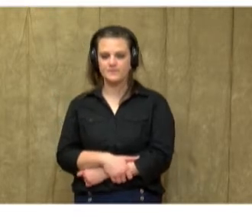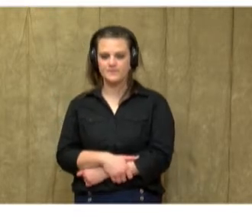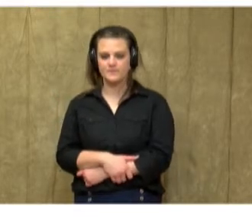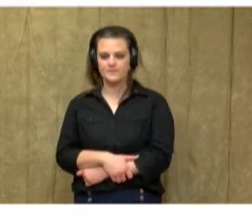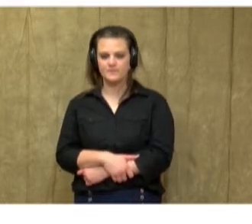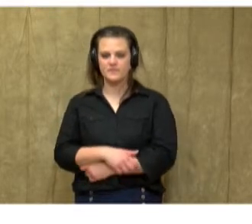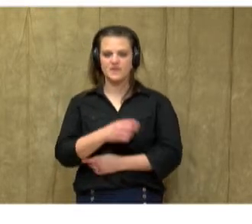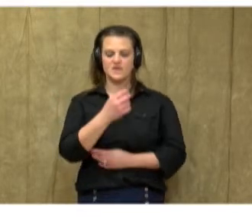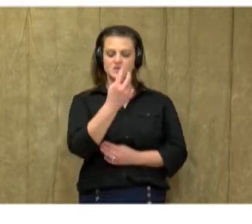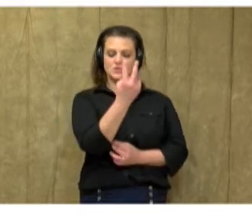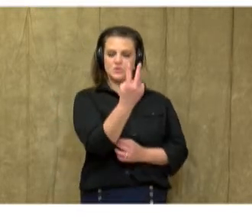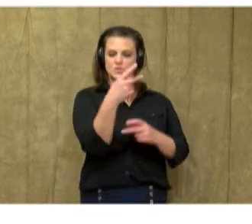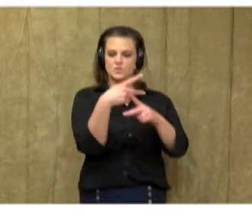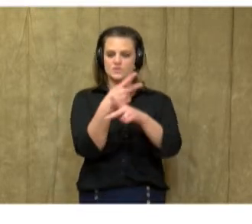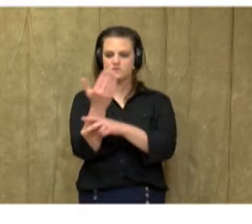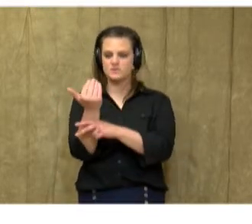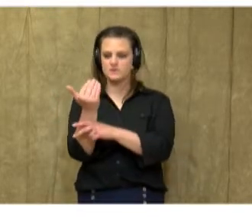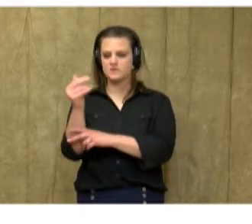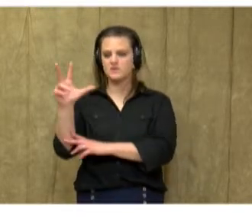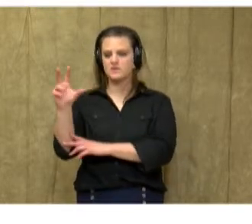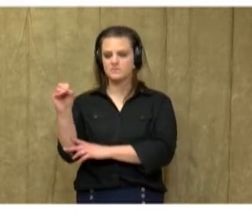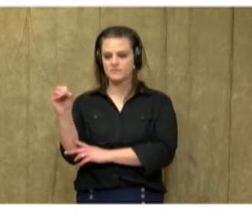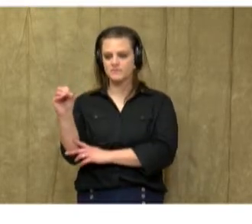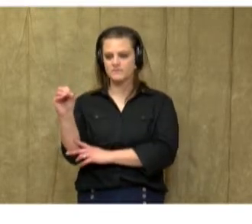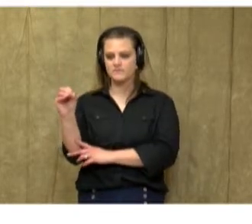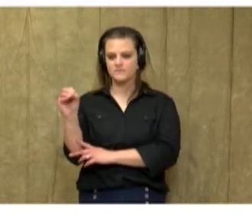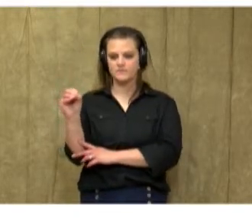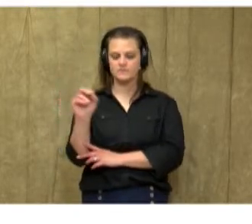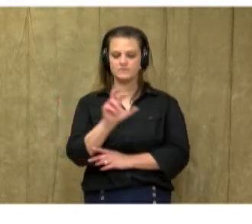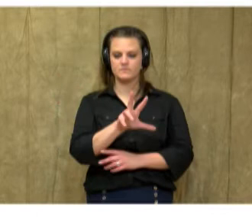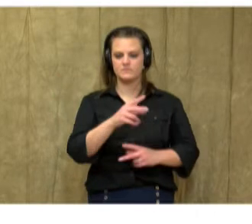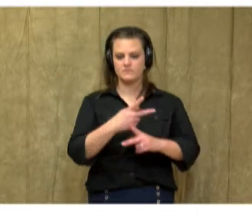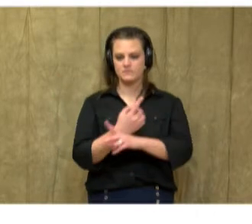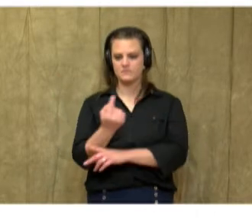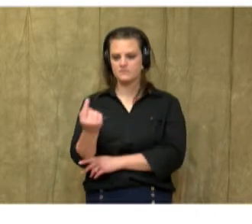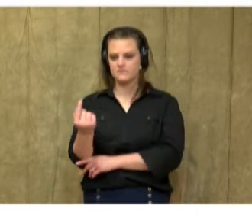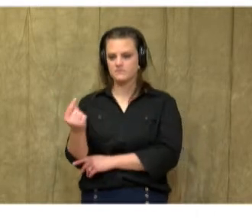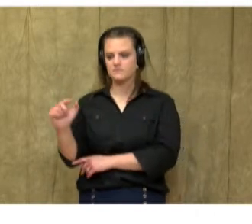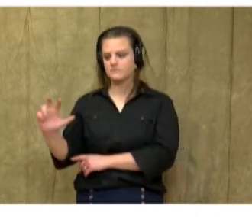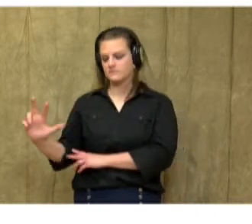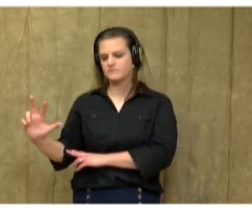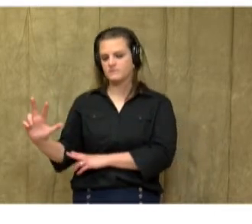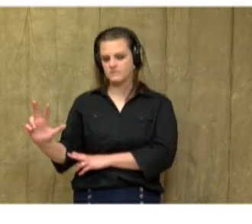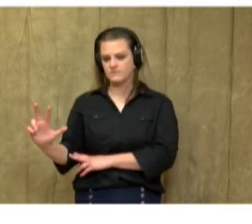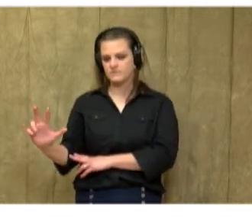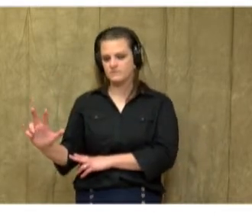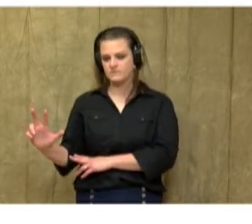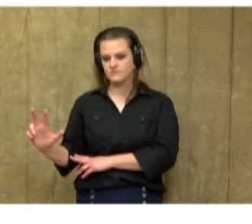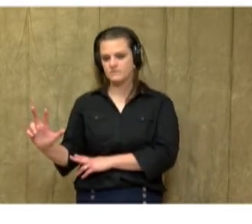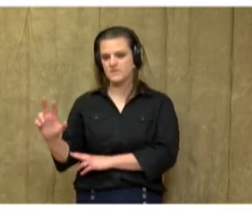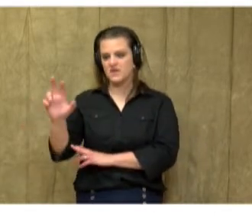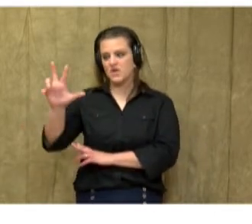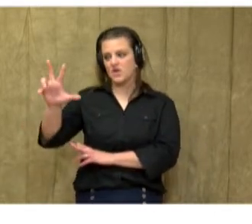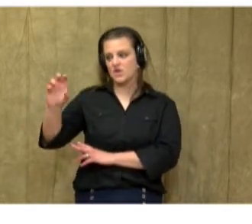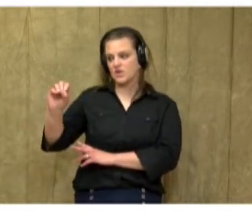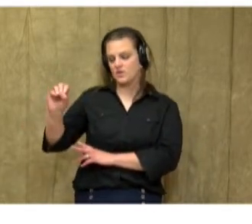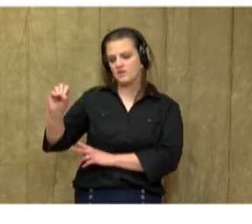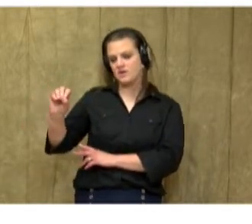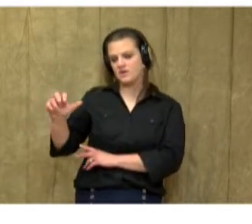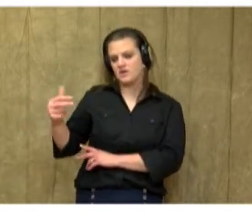2 times 15 is 30, and 3 times 1 is 3. And so